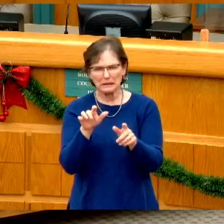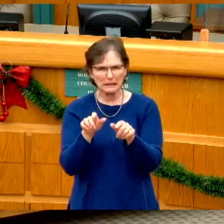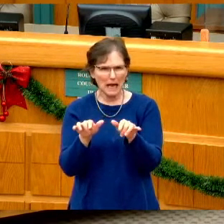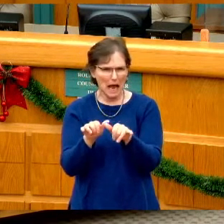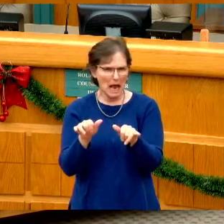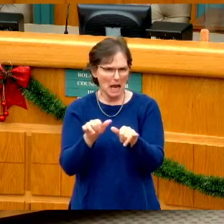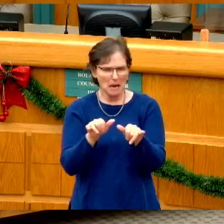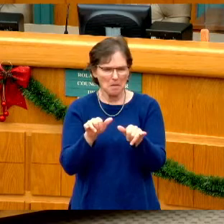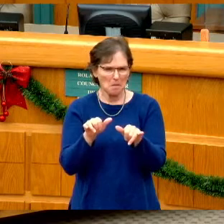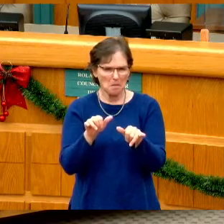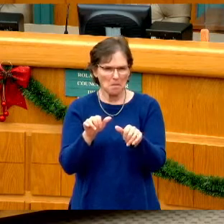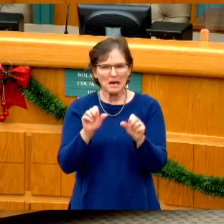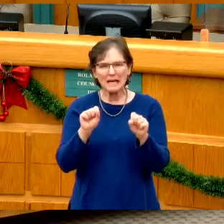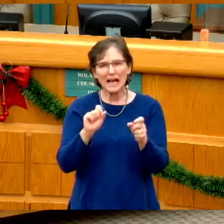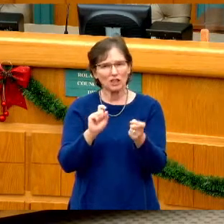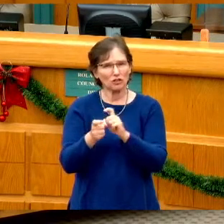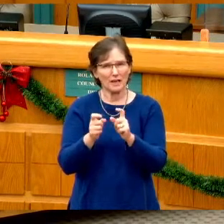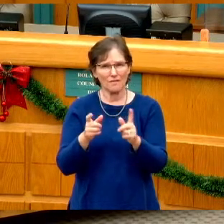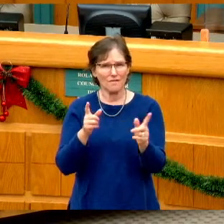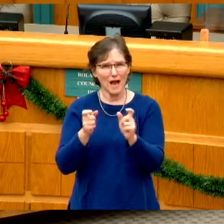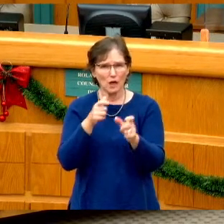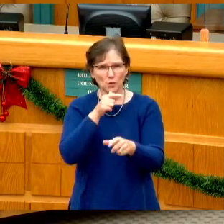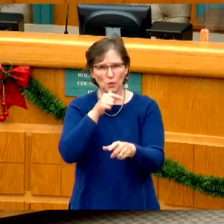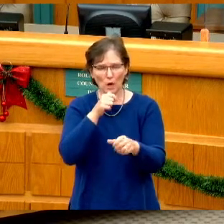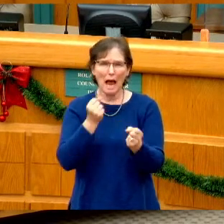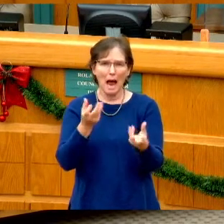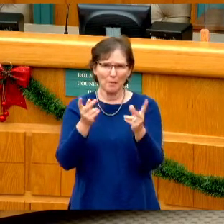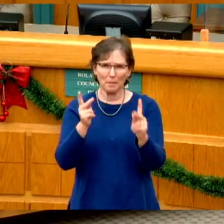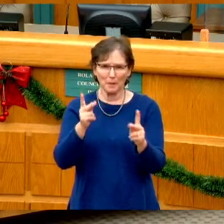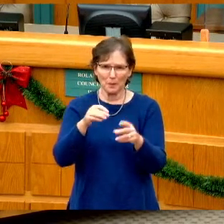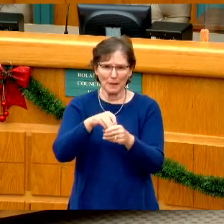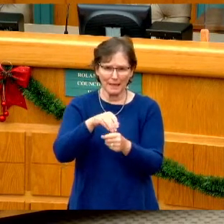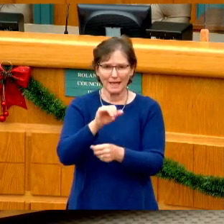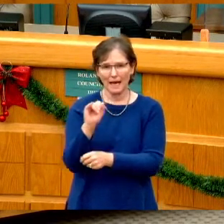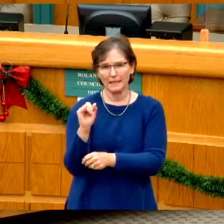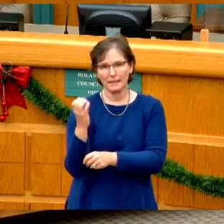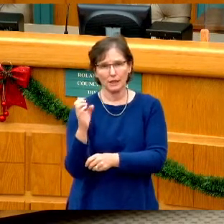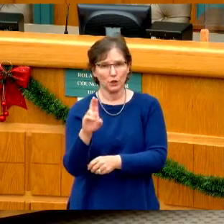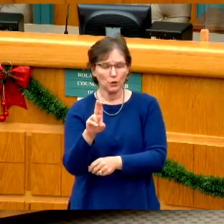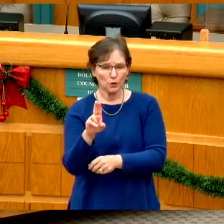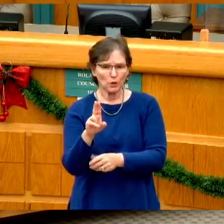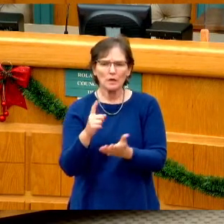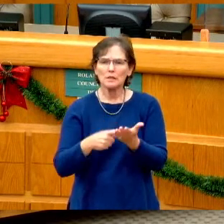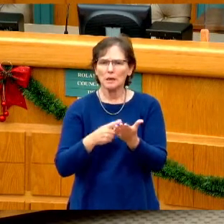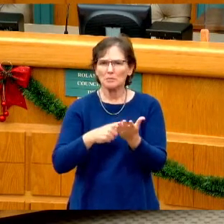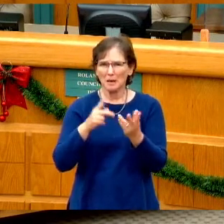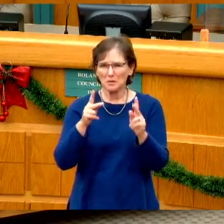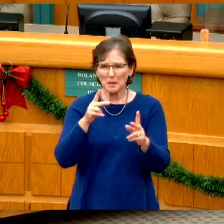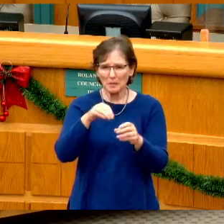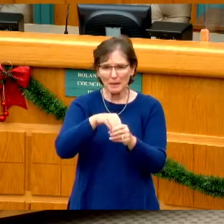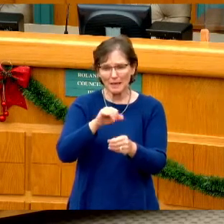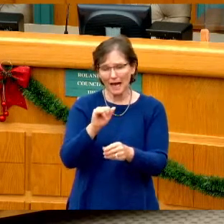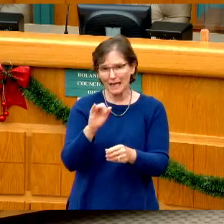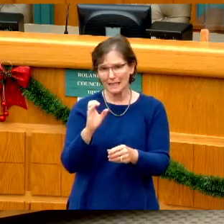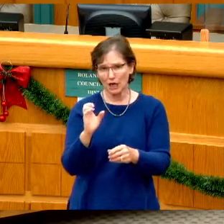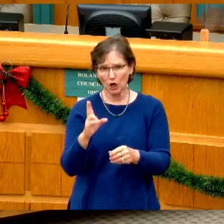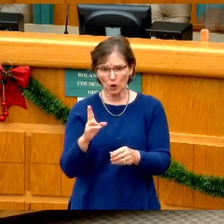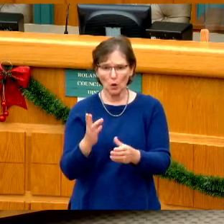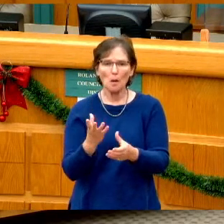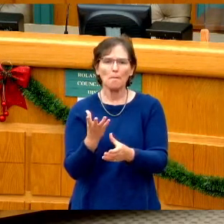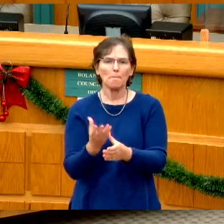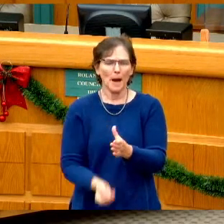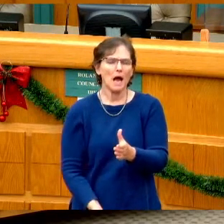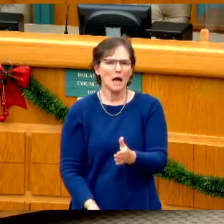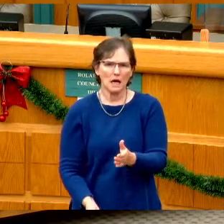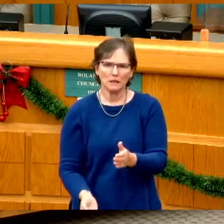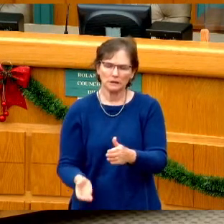move very quickly up. We also know that individuals don't always make it. We will have individuals that die from COVID-19. And